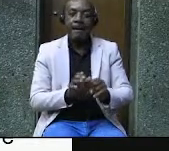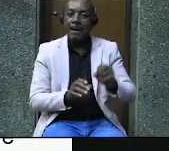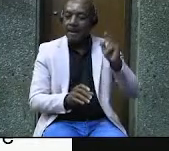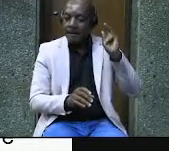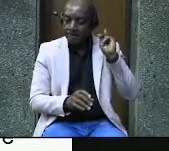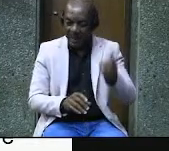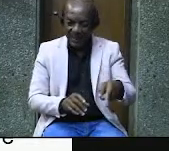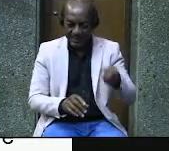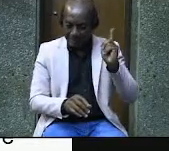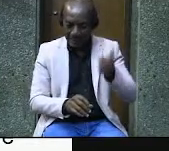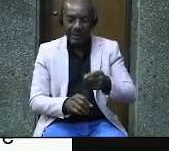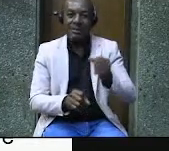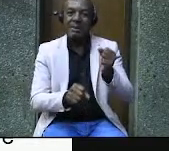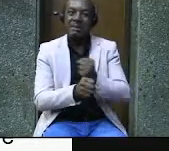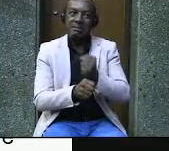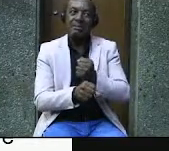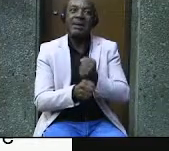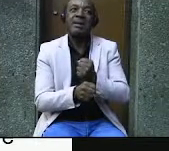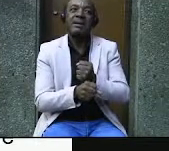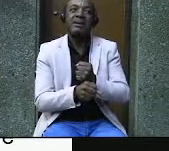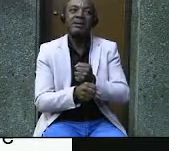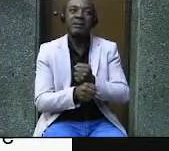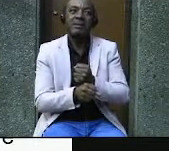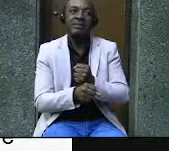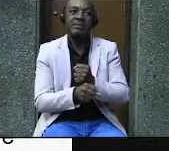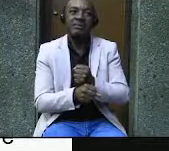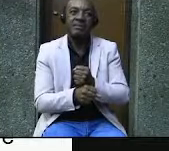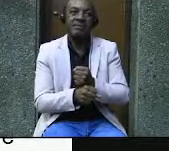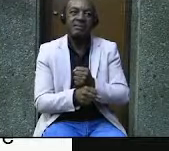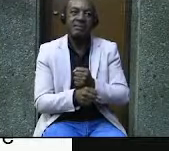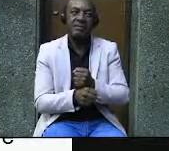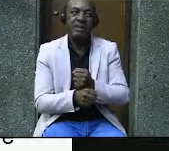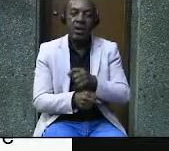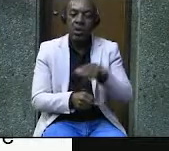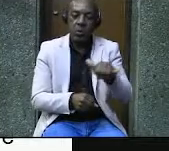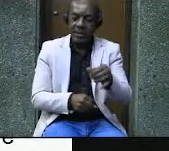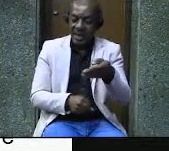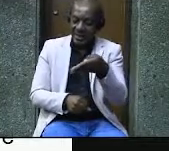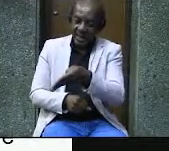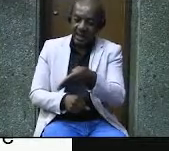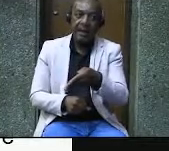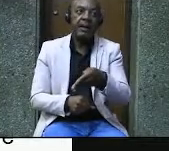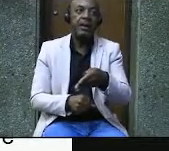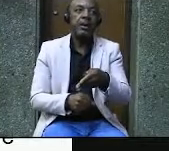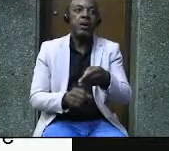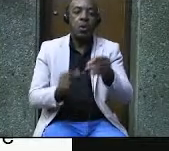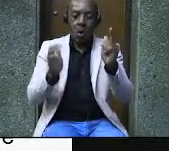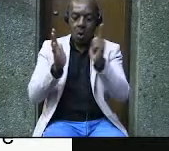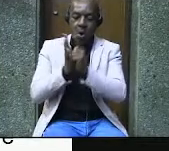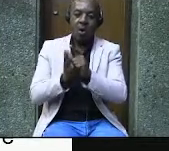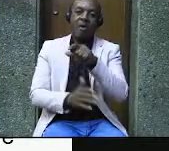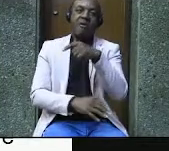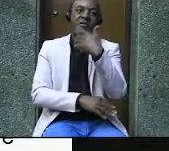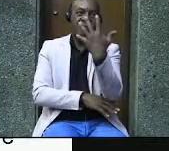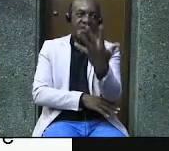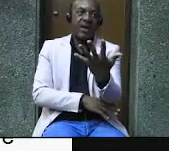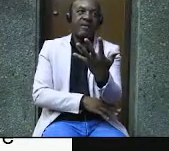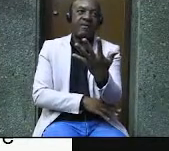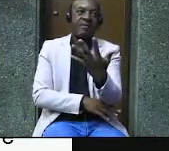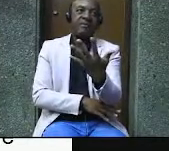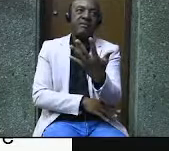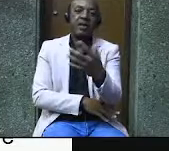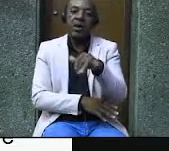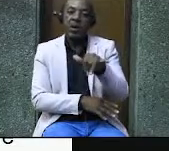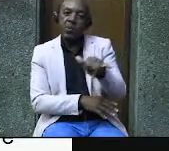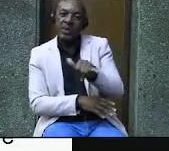undertaken. That is contained in clause 5 of the bill, which requires the expropriating authority